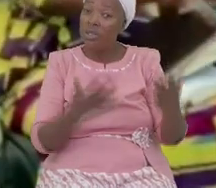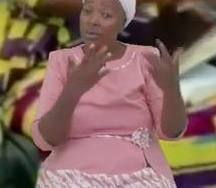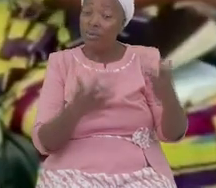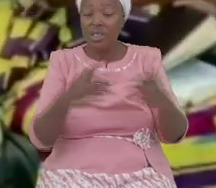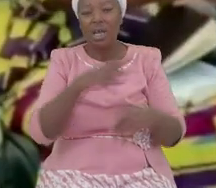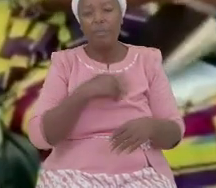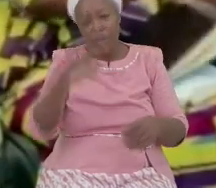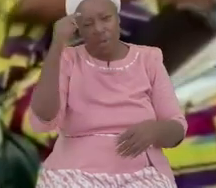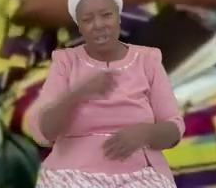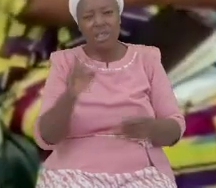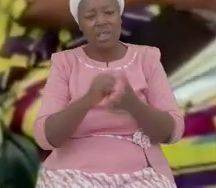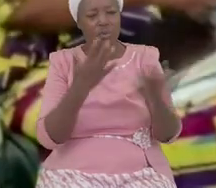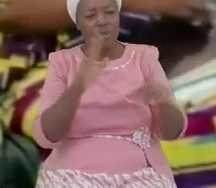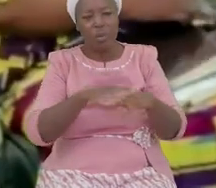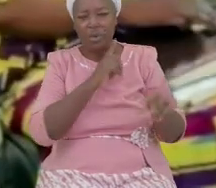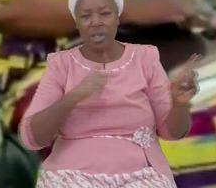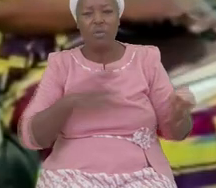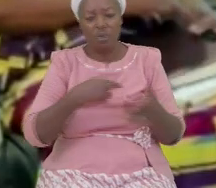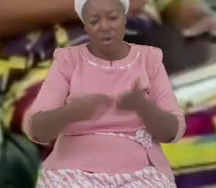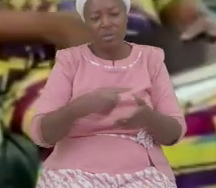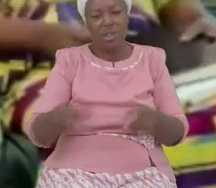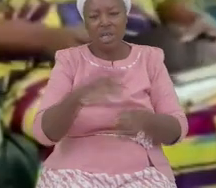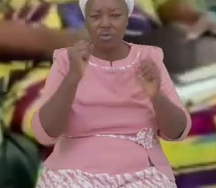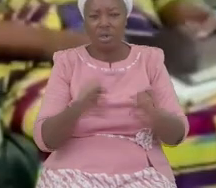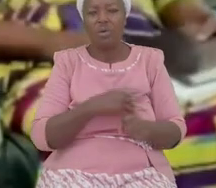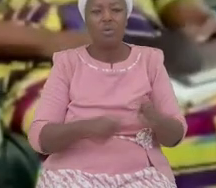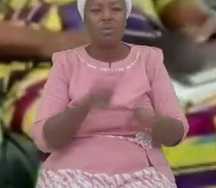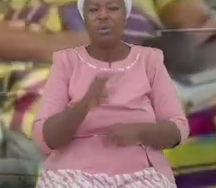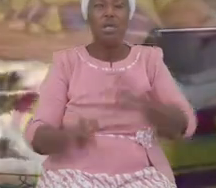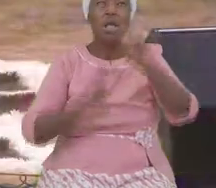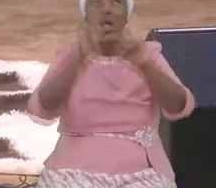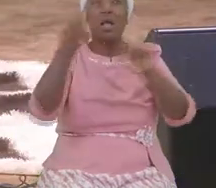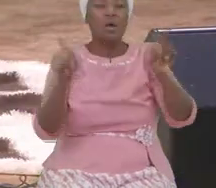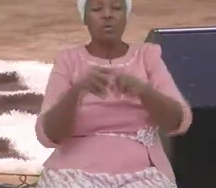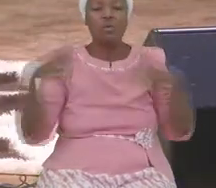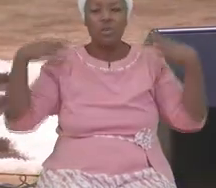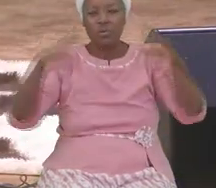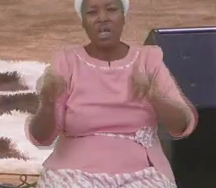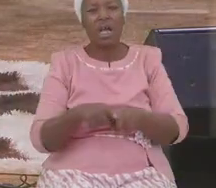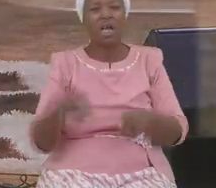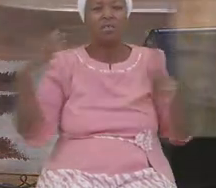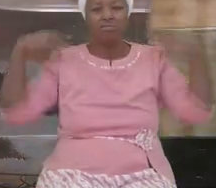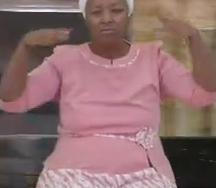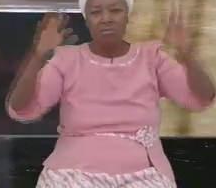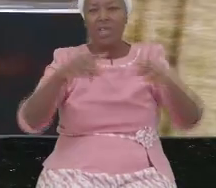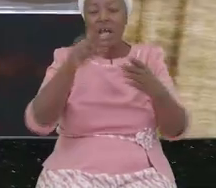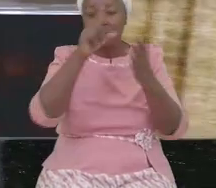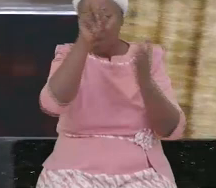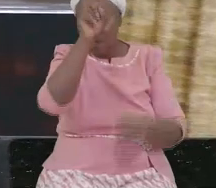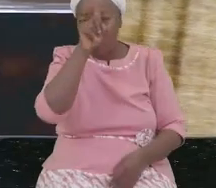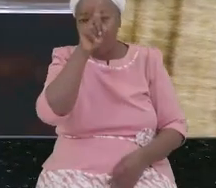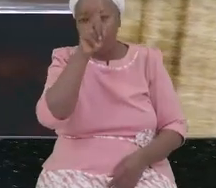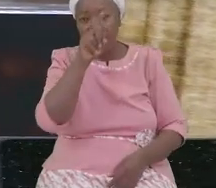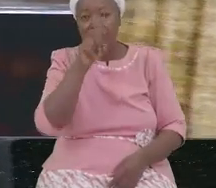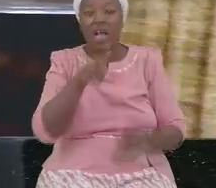shall renew their strength. They shall mount up with wings as eagles. They shall run and not faint, and shall walk